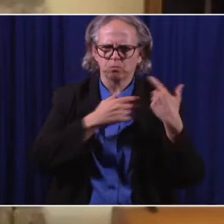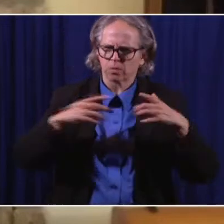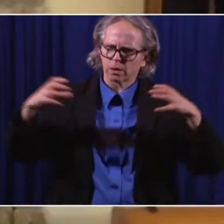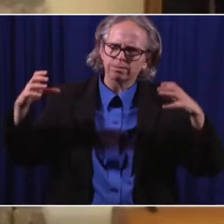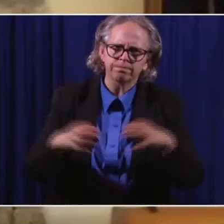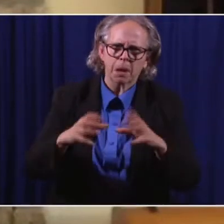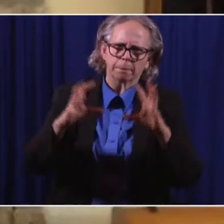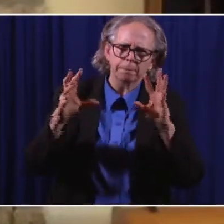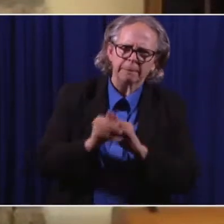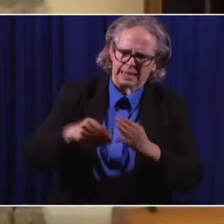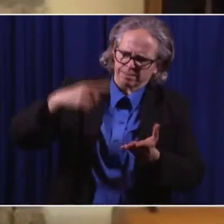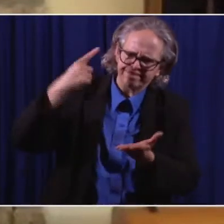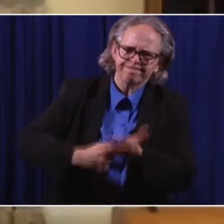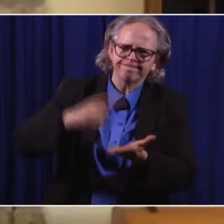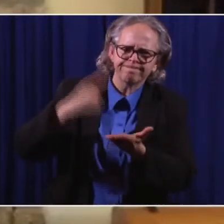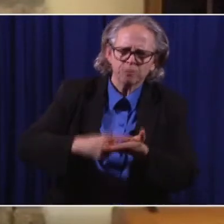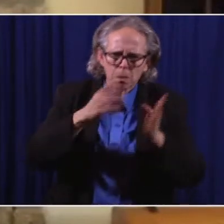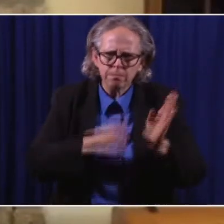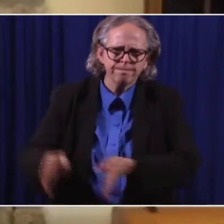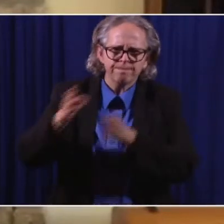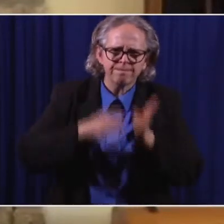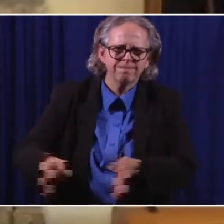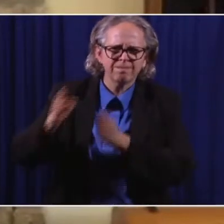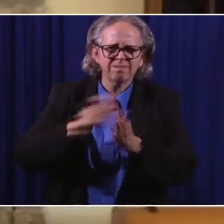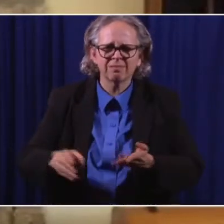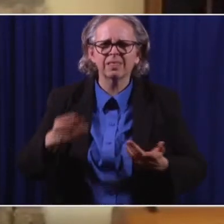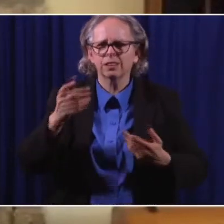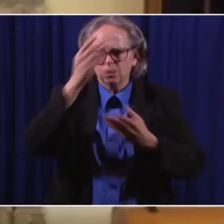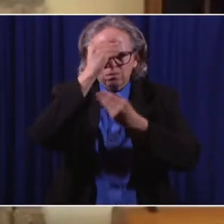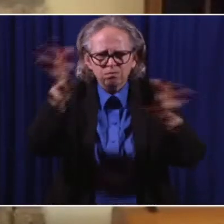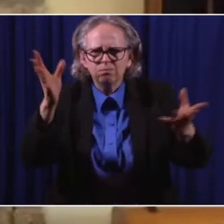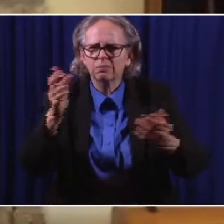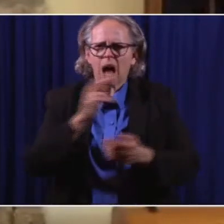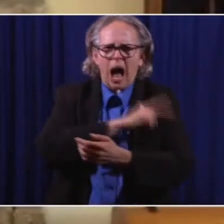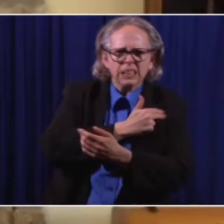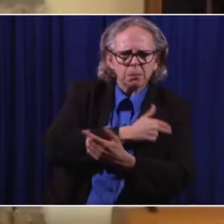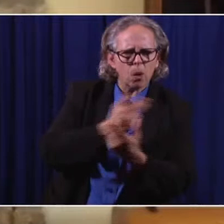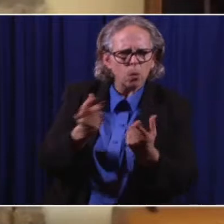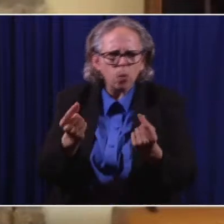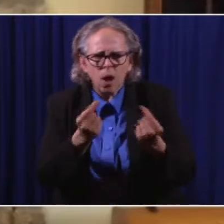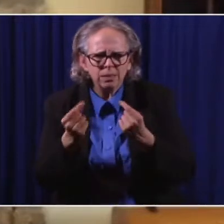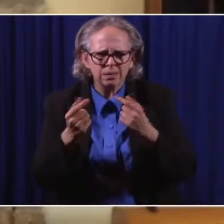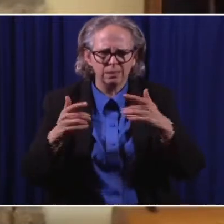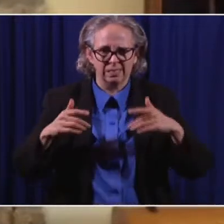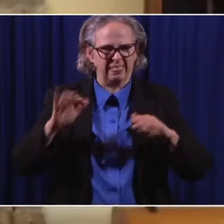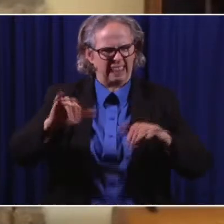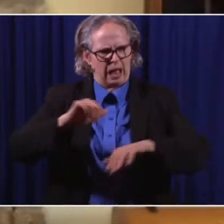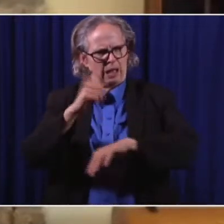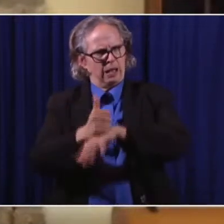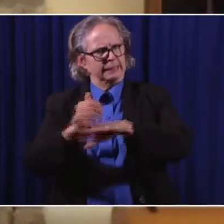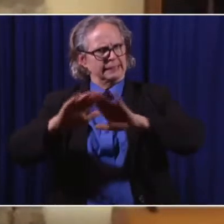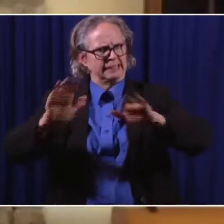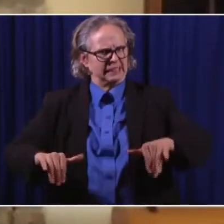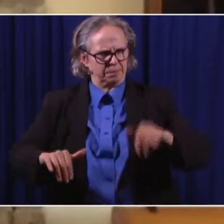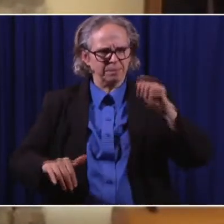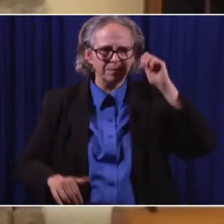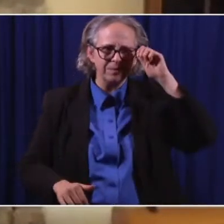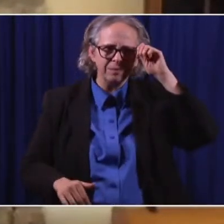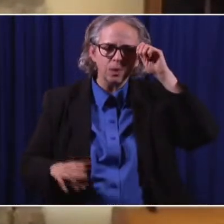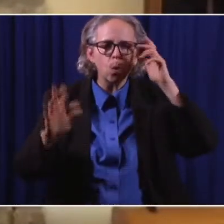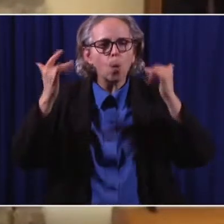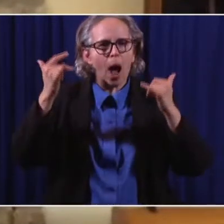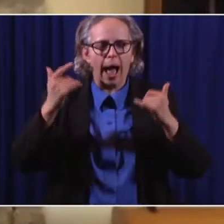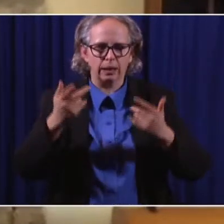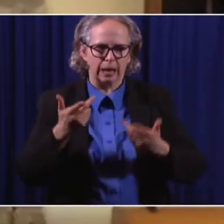all the hospitals that they have in their zone. So it's a system of bigger hospitals, smaller hospitals.